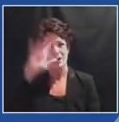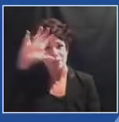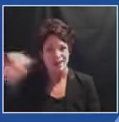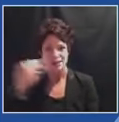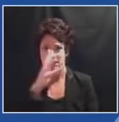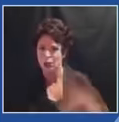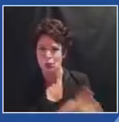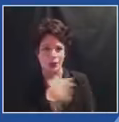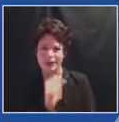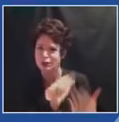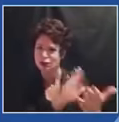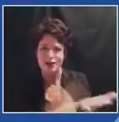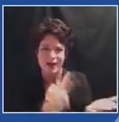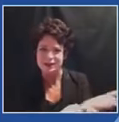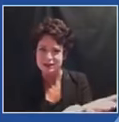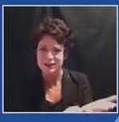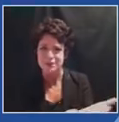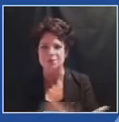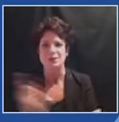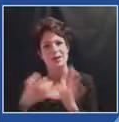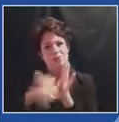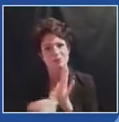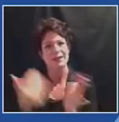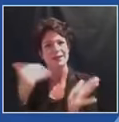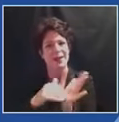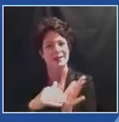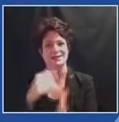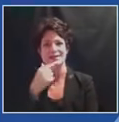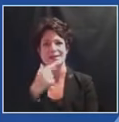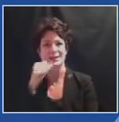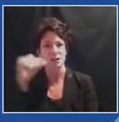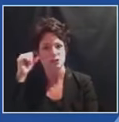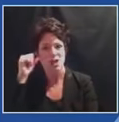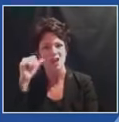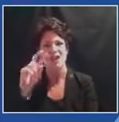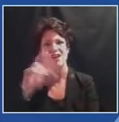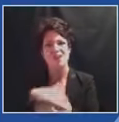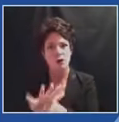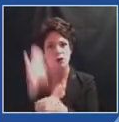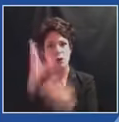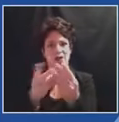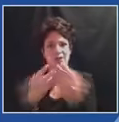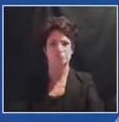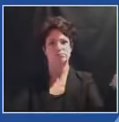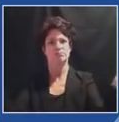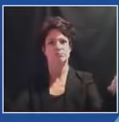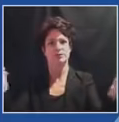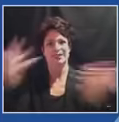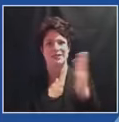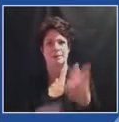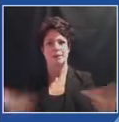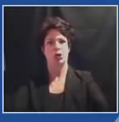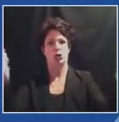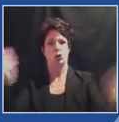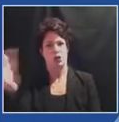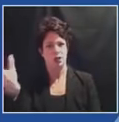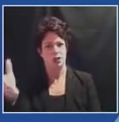Yesterday, he reiterated his belief that the virus was going to disappear. Today, he described what was happening